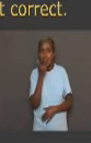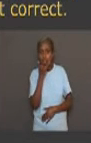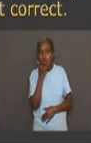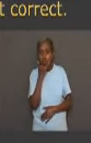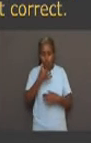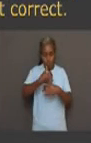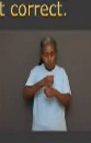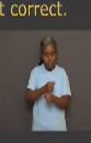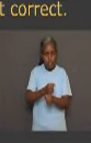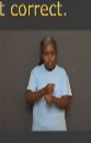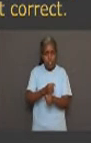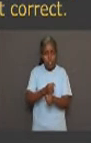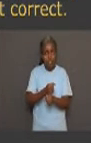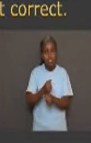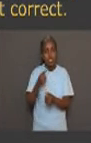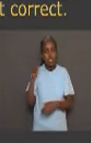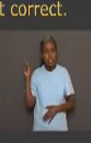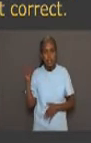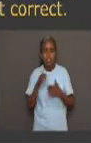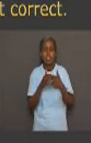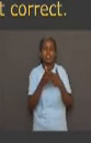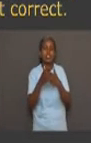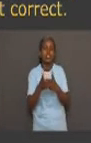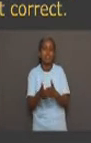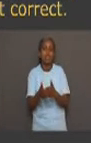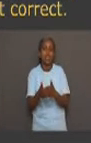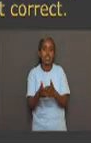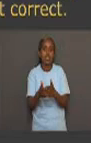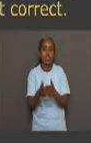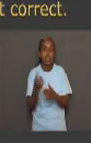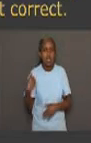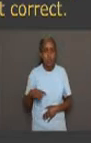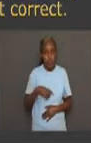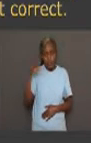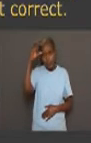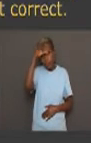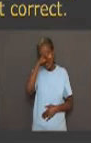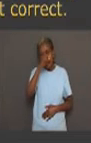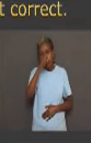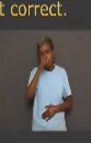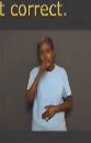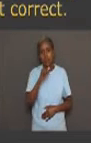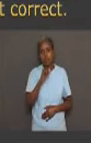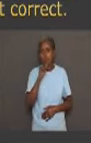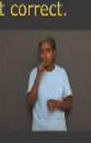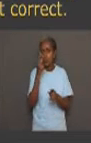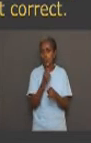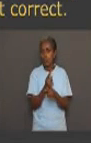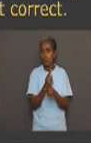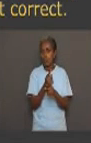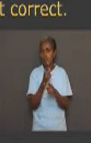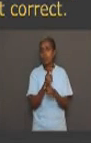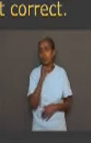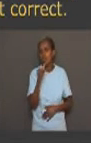conclusion, this leads us that our assumption was not correct.